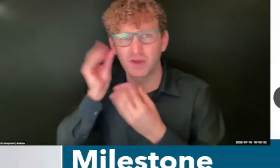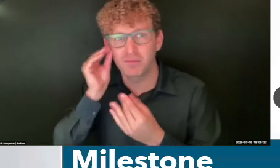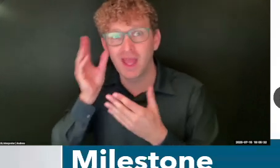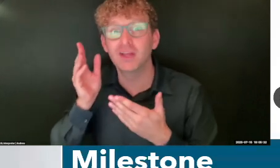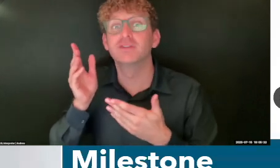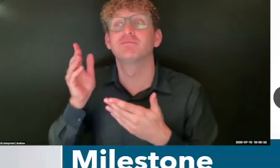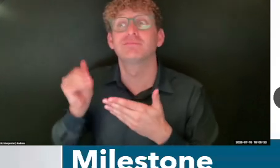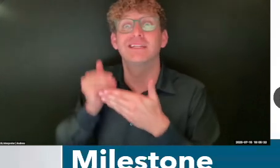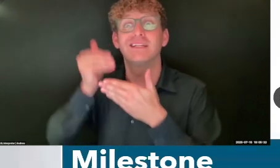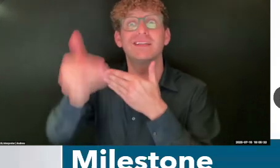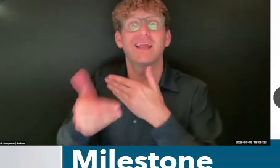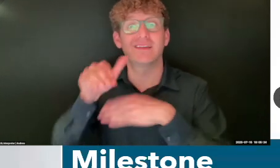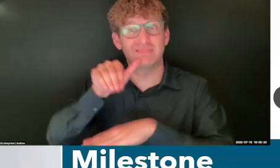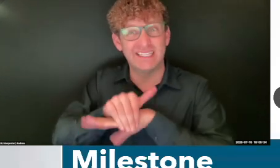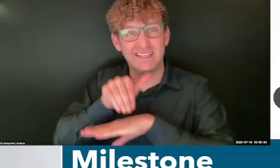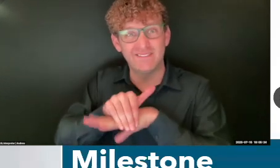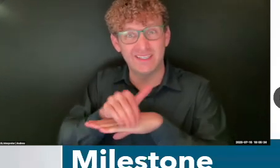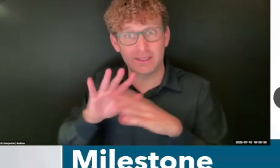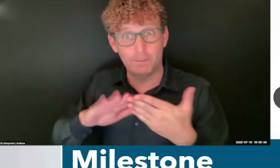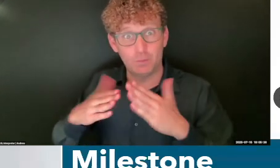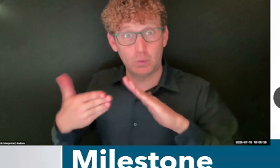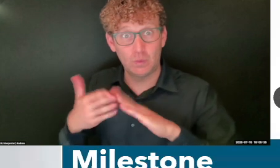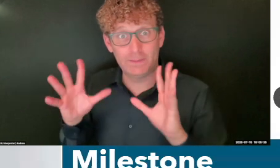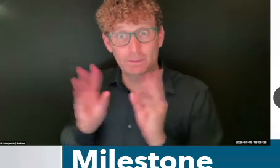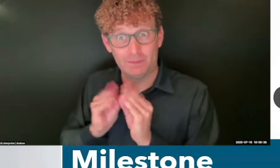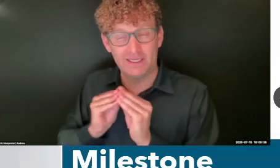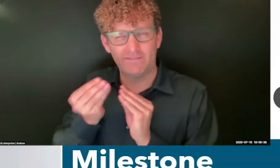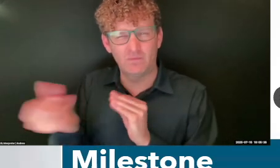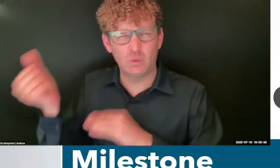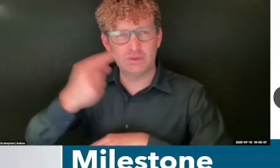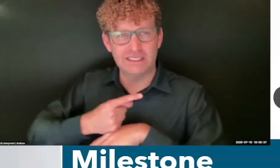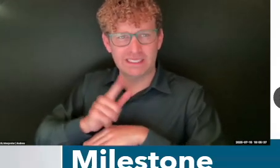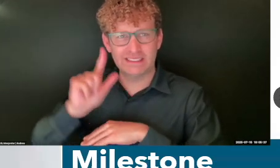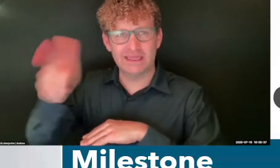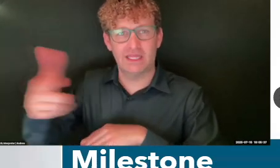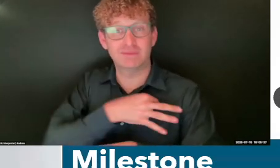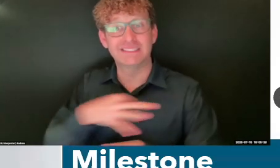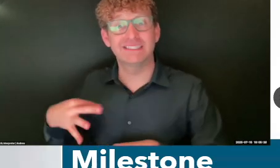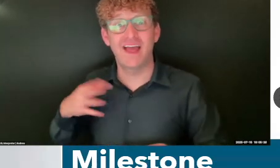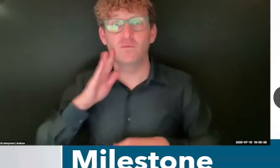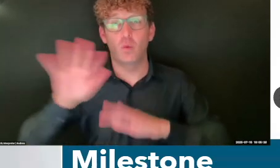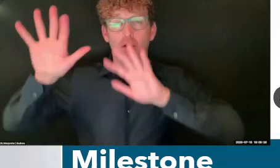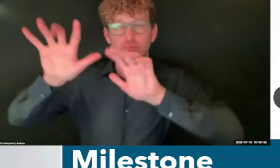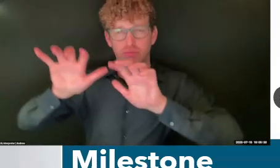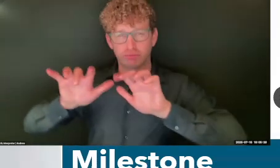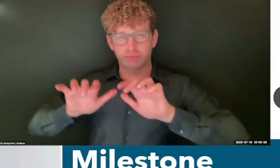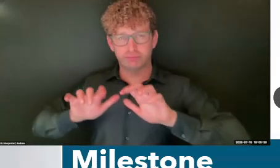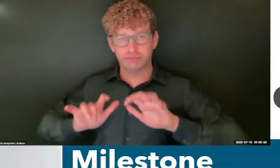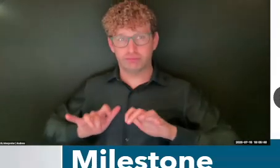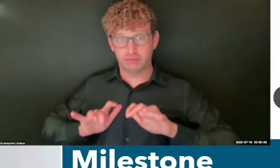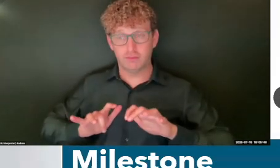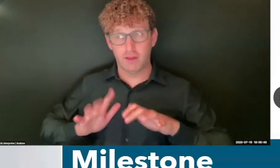later. Staff will then write the proposed plan and post it to the website, our